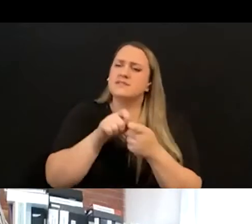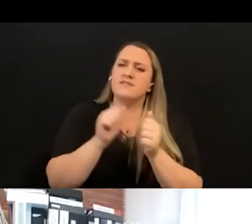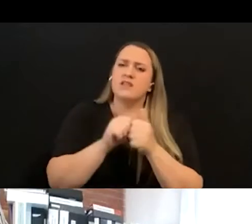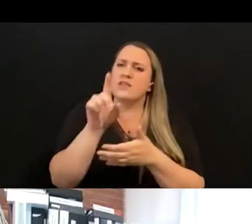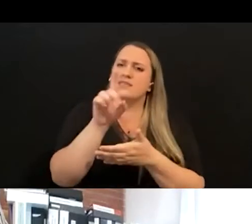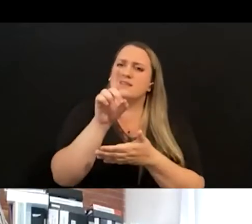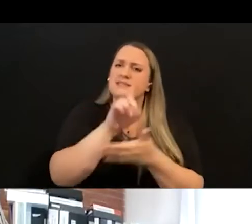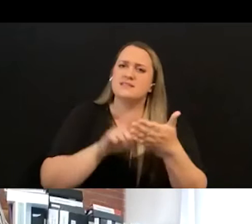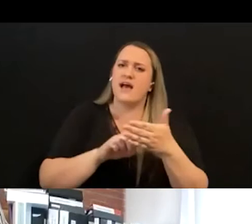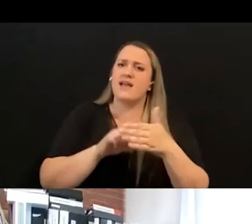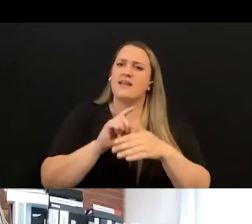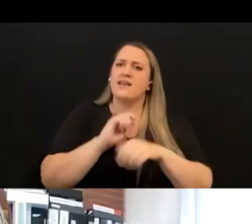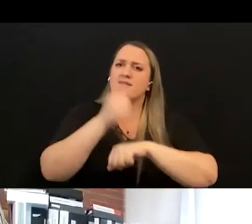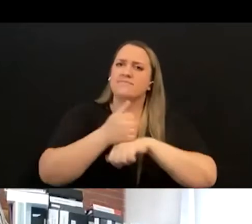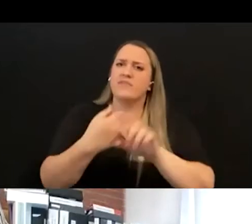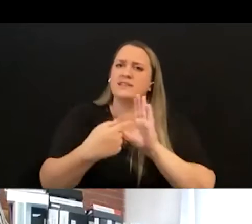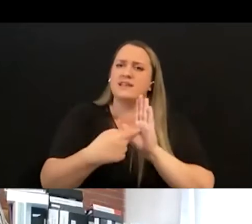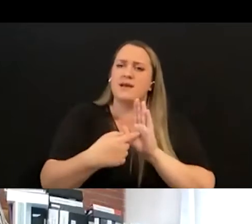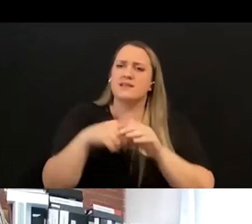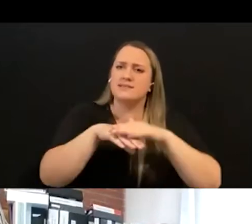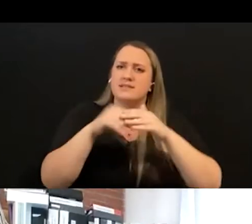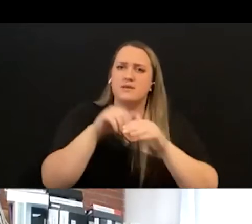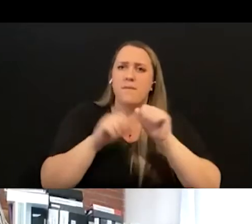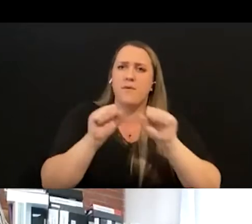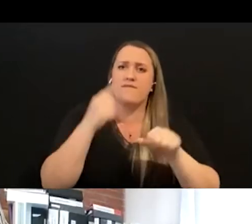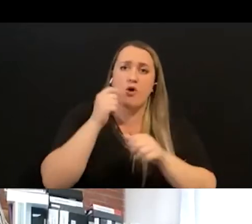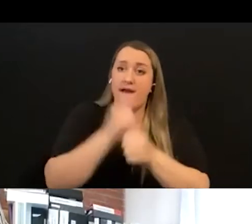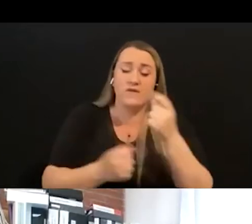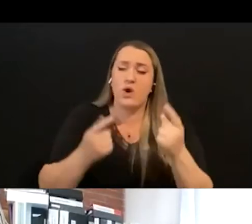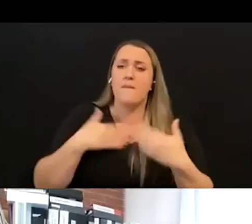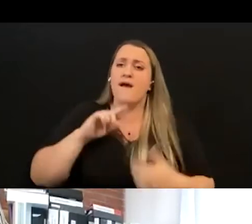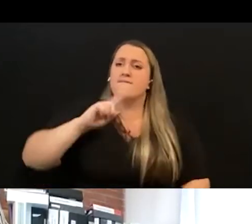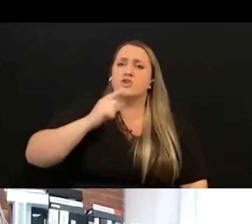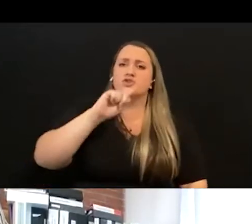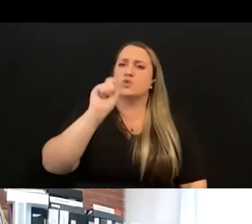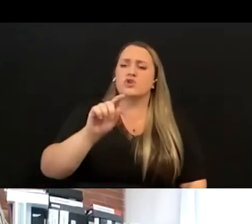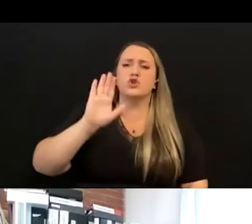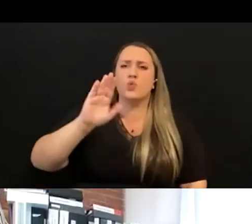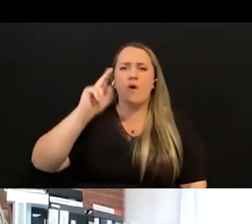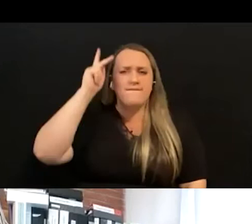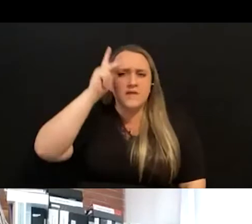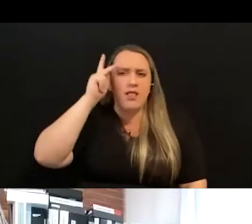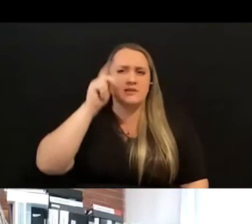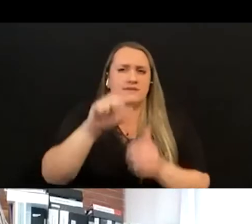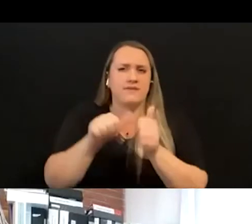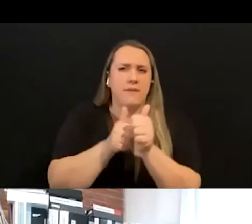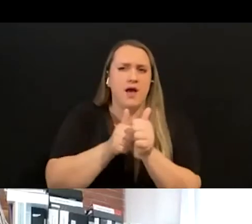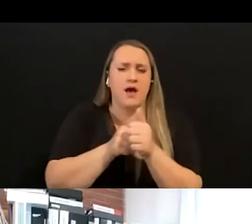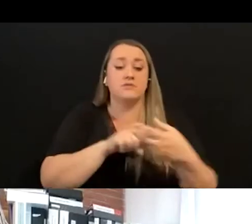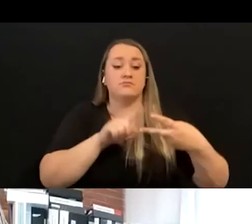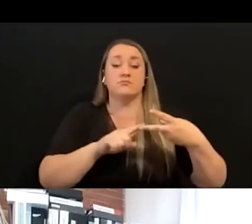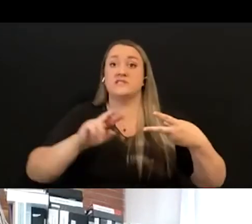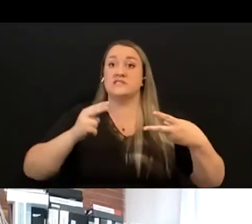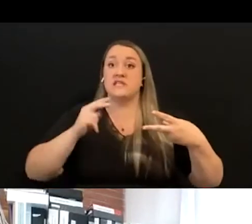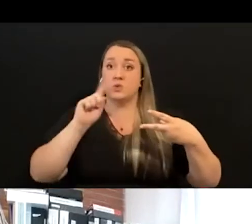are accessible to everyone. So my first question is, what is your philosophy about this? But then my second